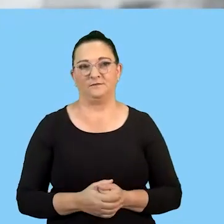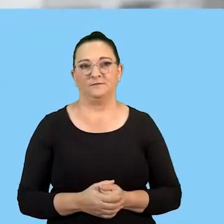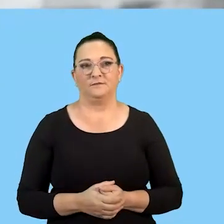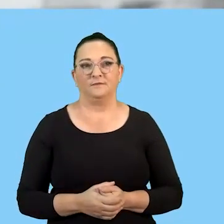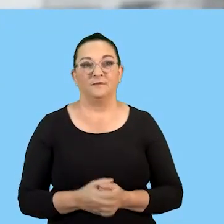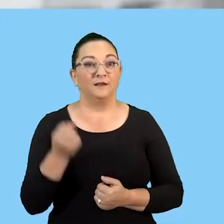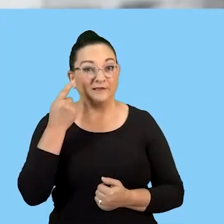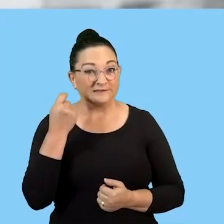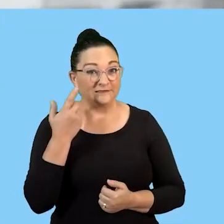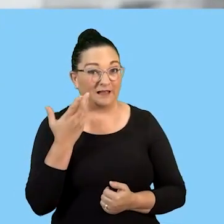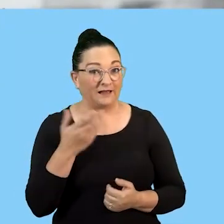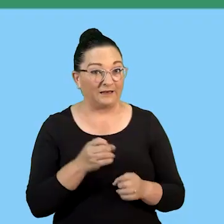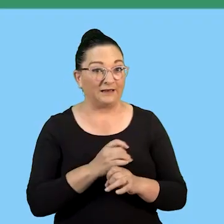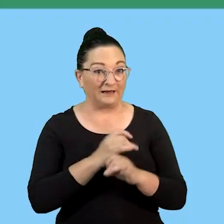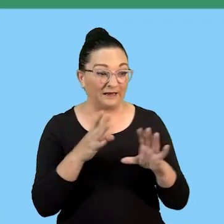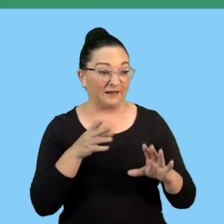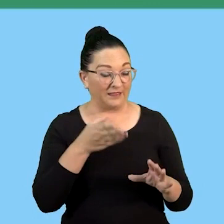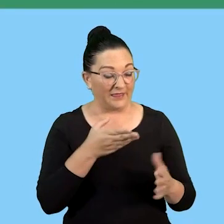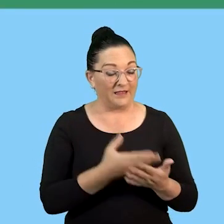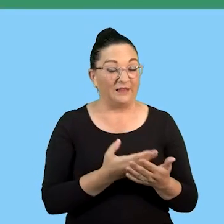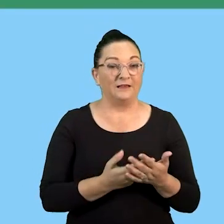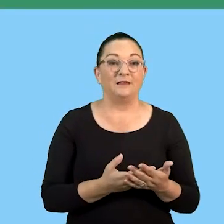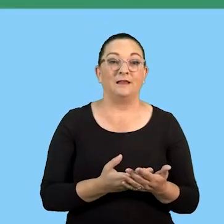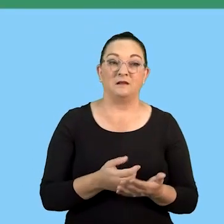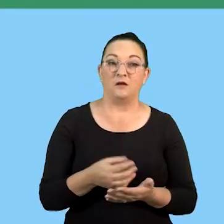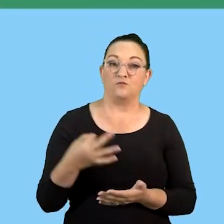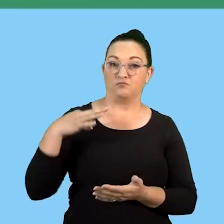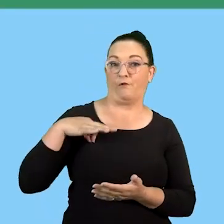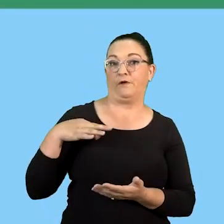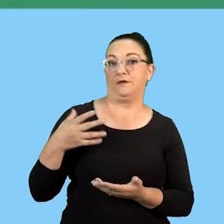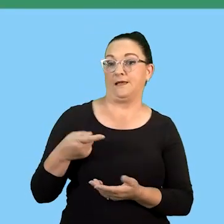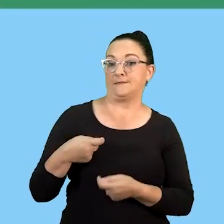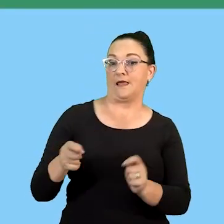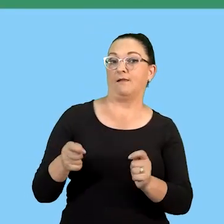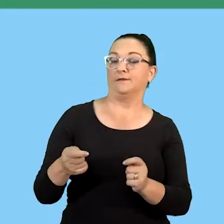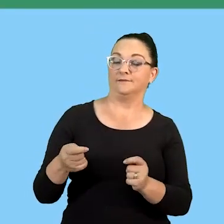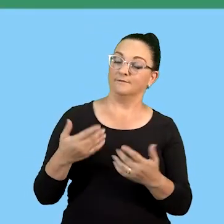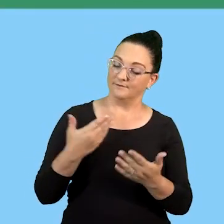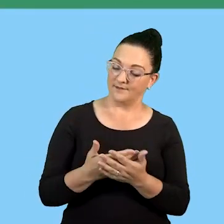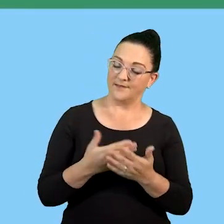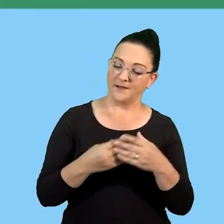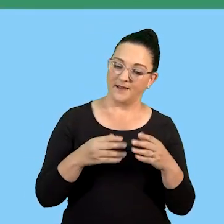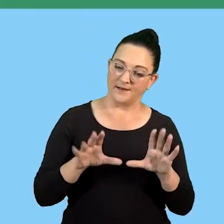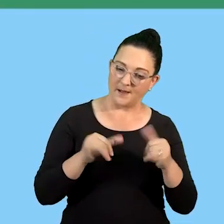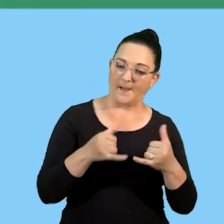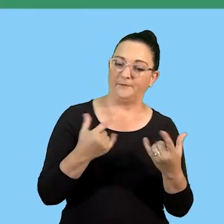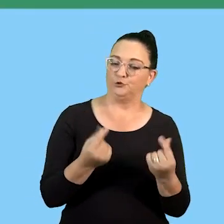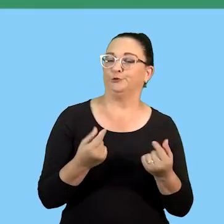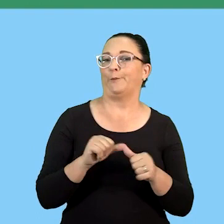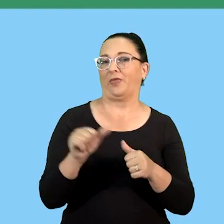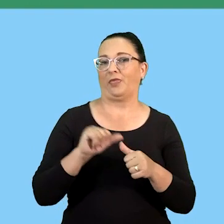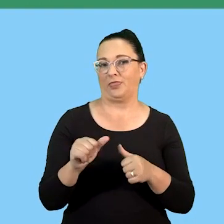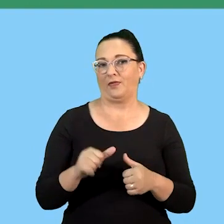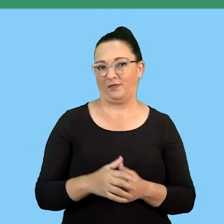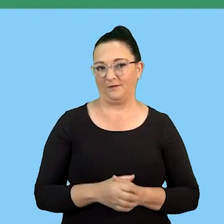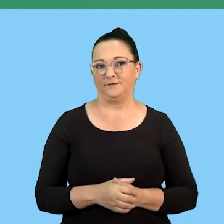understanding that doing things differently does what? It brings in profit, it brings in sales. And when we've got more profit, what does that mean? We are able to